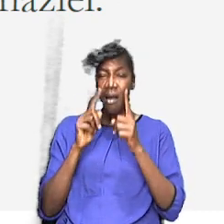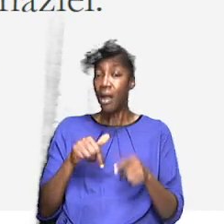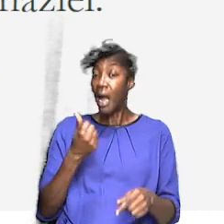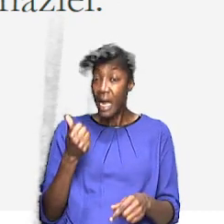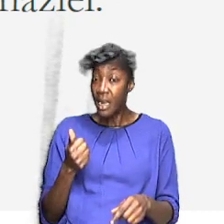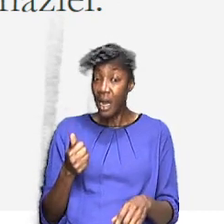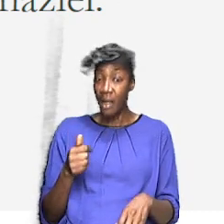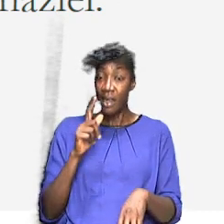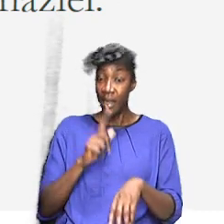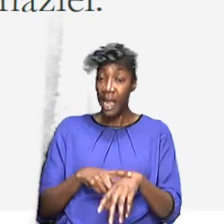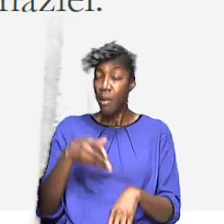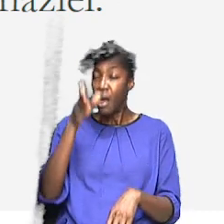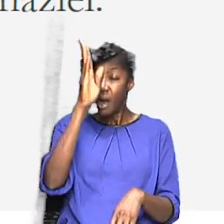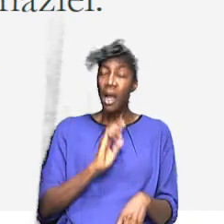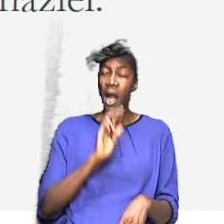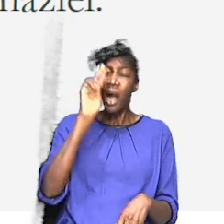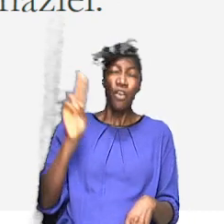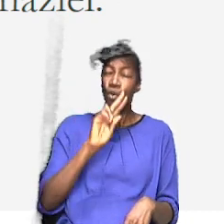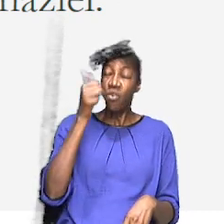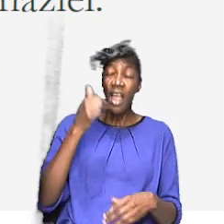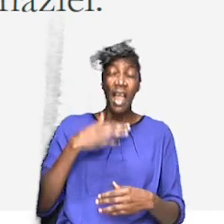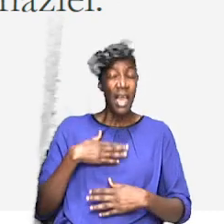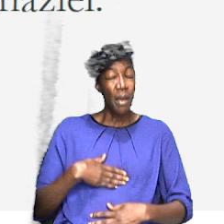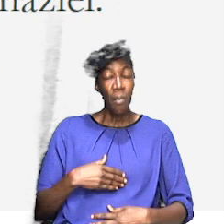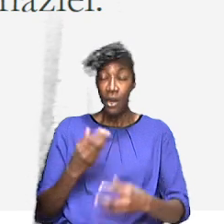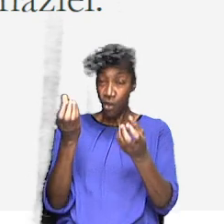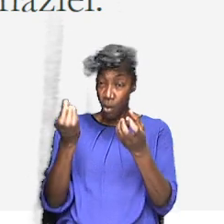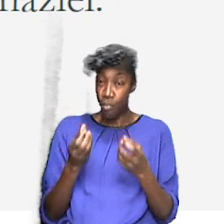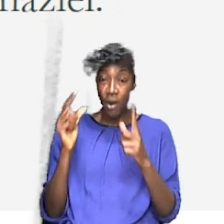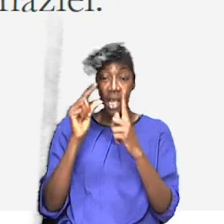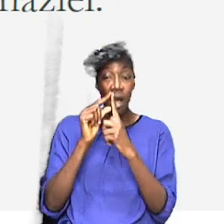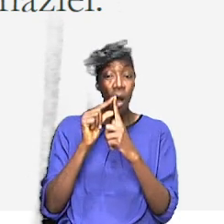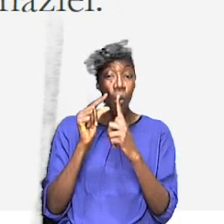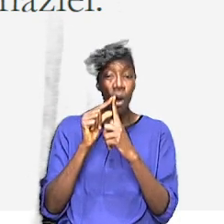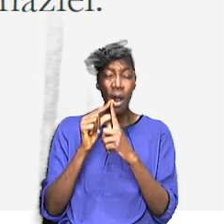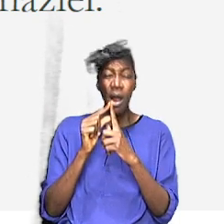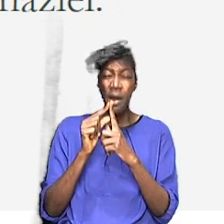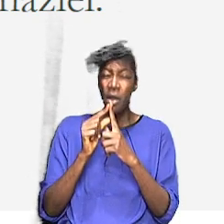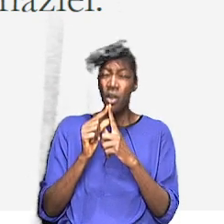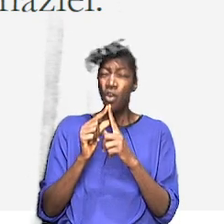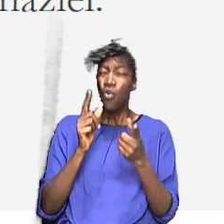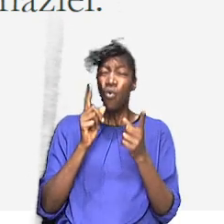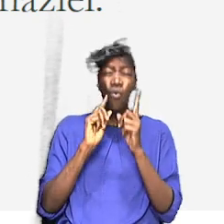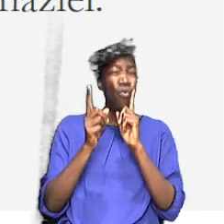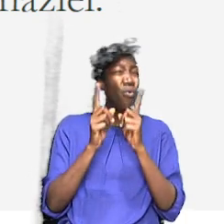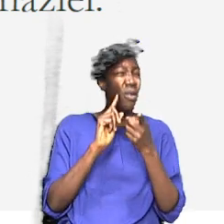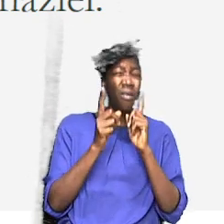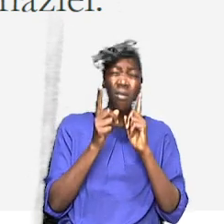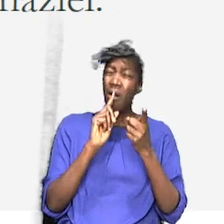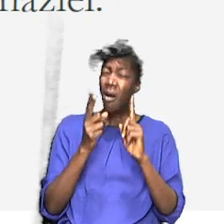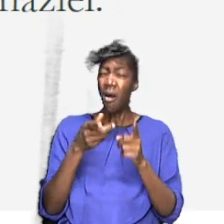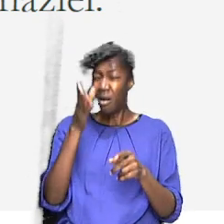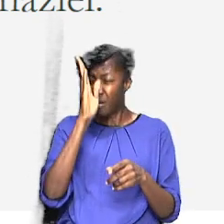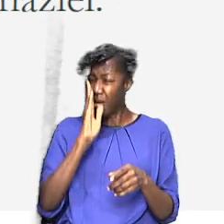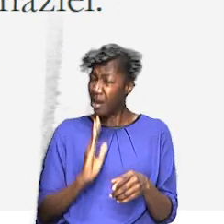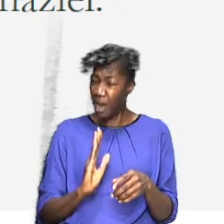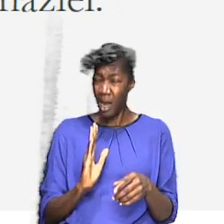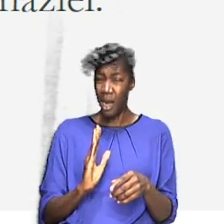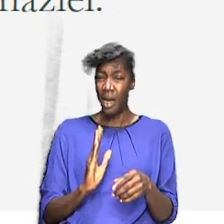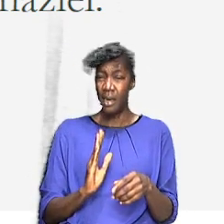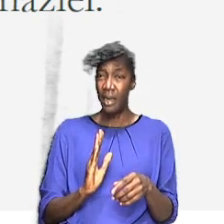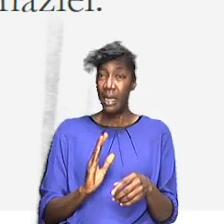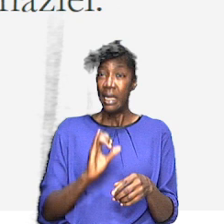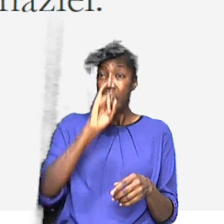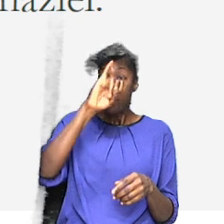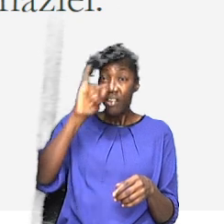point that God can use anybody, amen, to bring a word. Anybody who spends time with God, God can bring a word through him. And